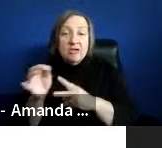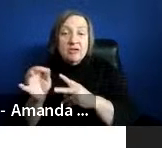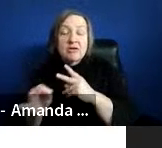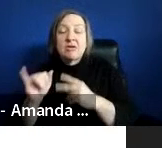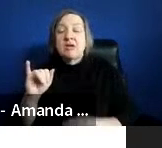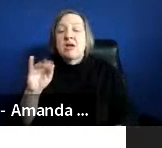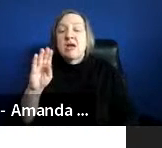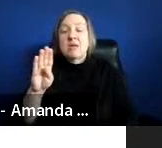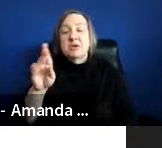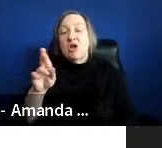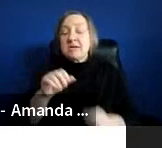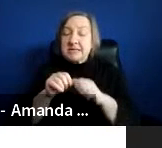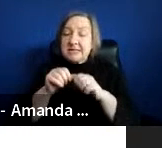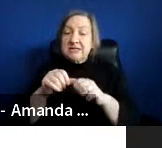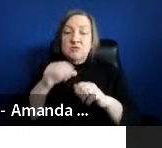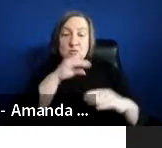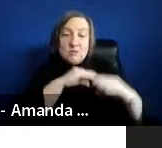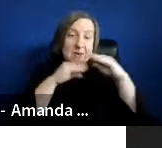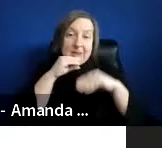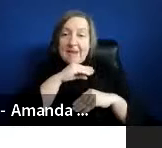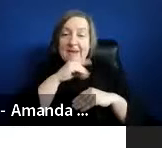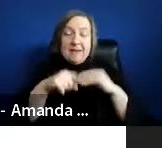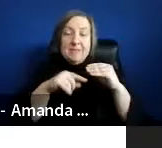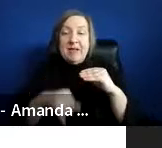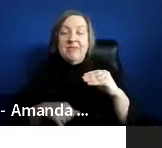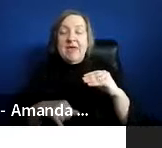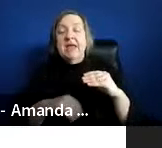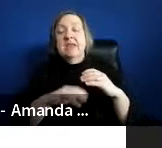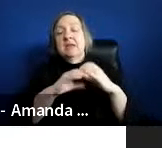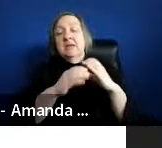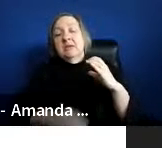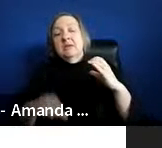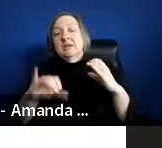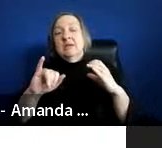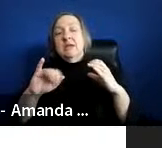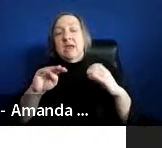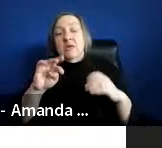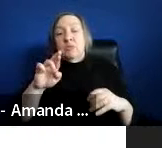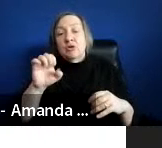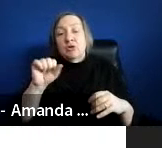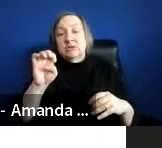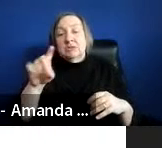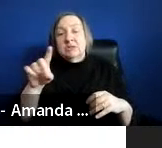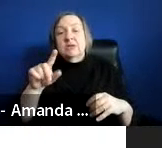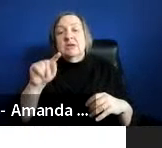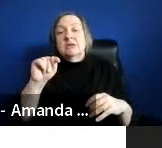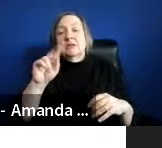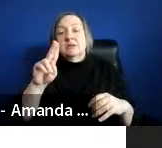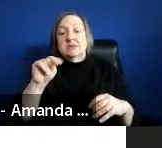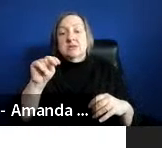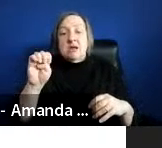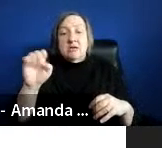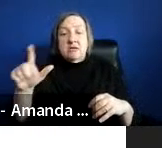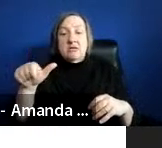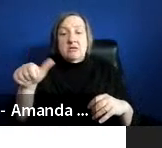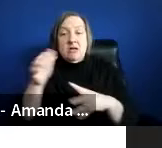IBR continues to lie about an immersed tunnel alternative. It should be in